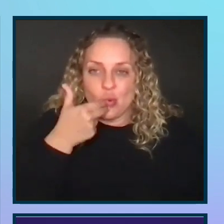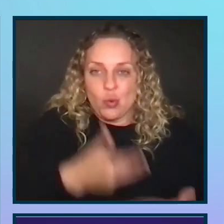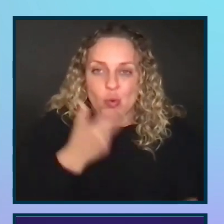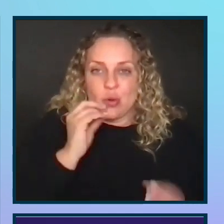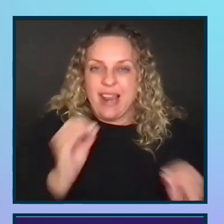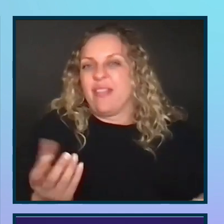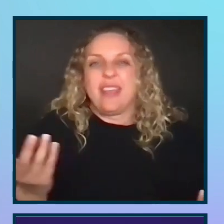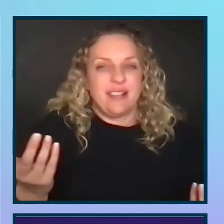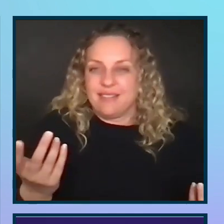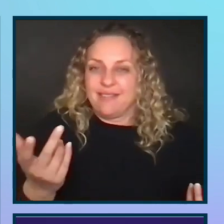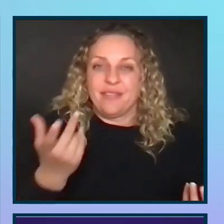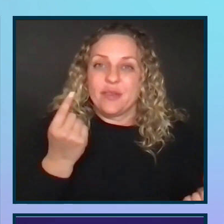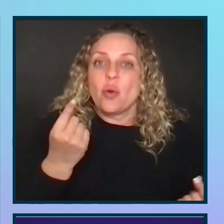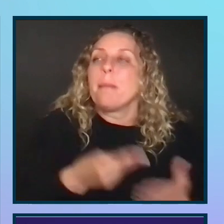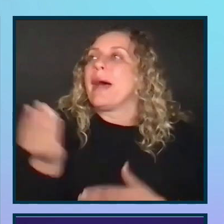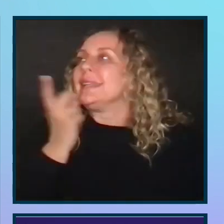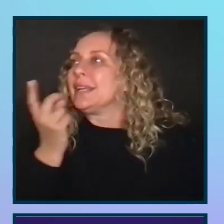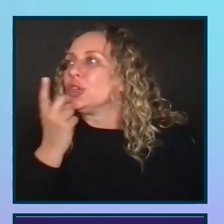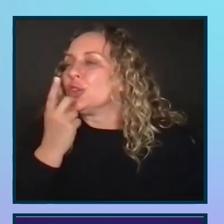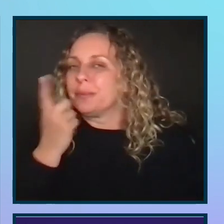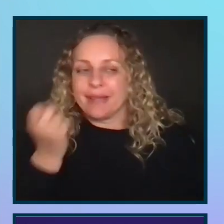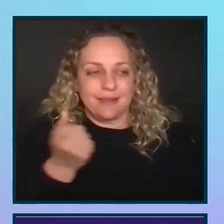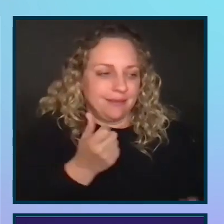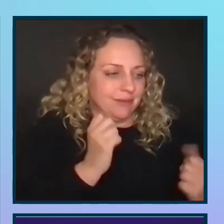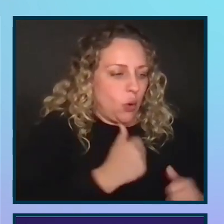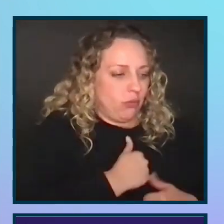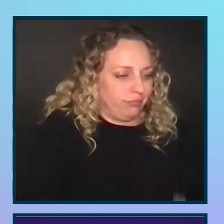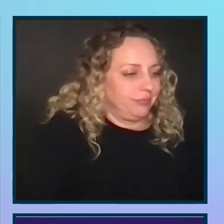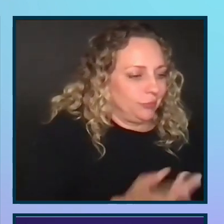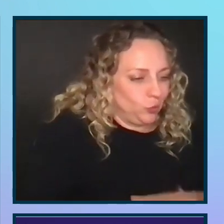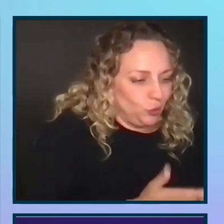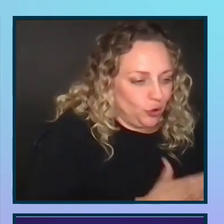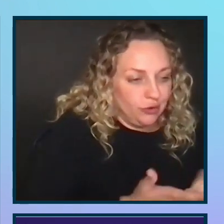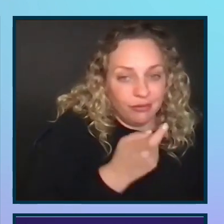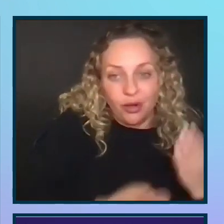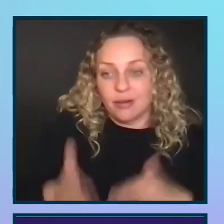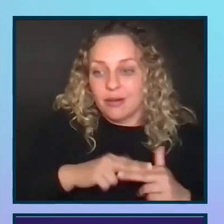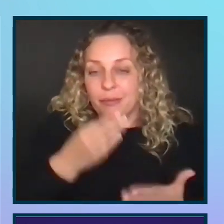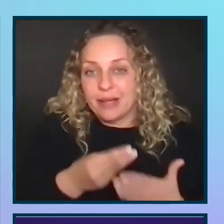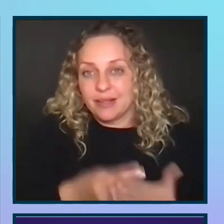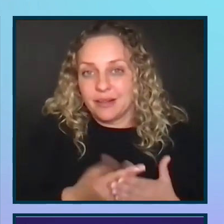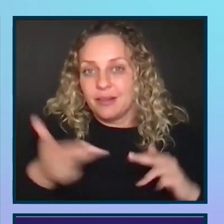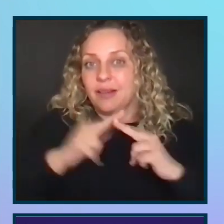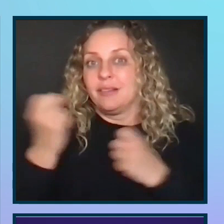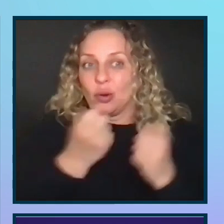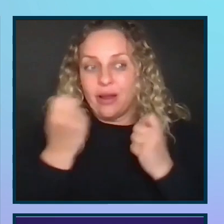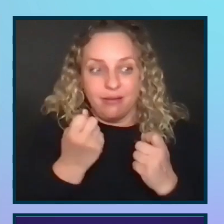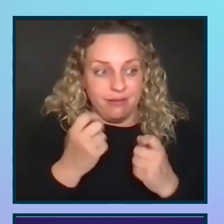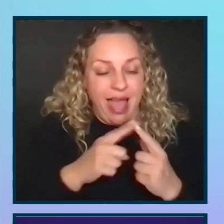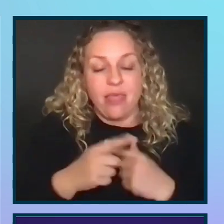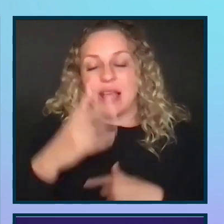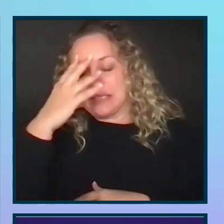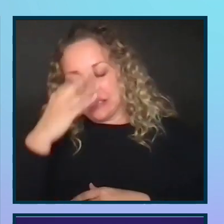meal for themselves. They had to buy something quick. And that cost them more money. And when they sleep at night, they don't get all those 10 spoons back because they had